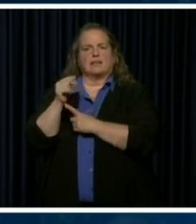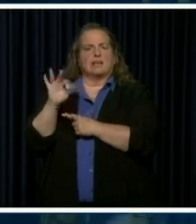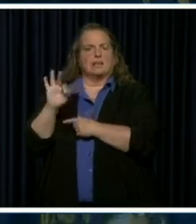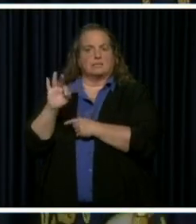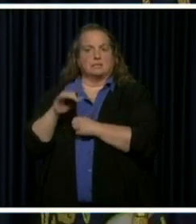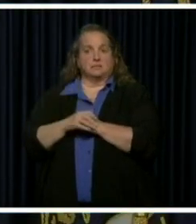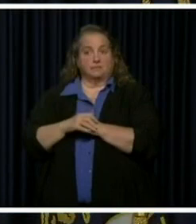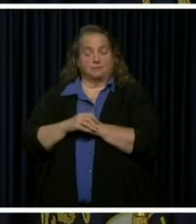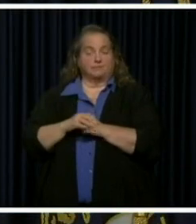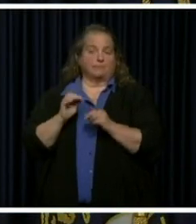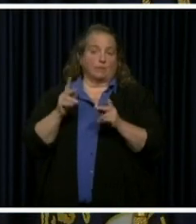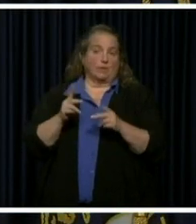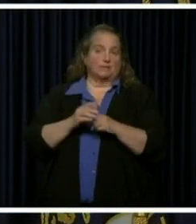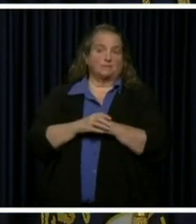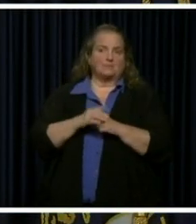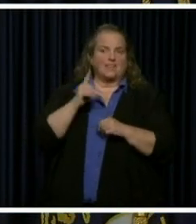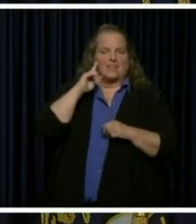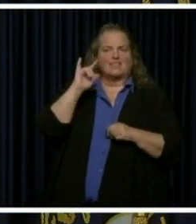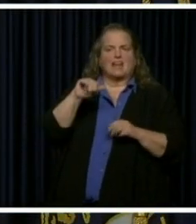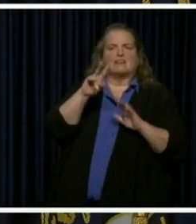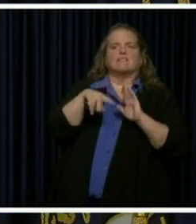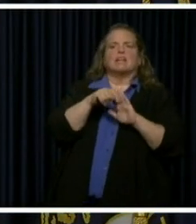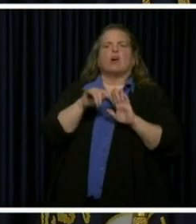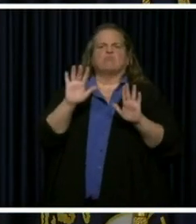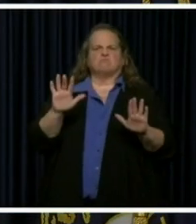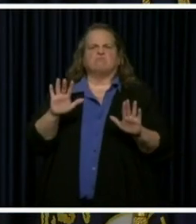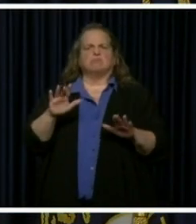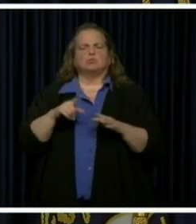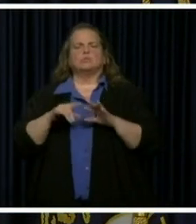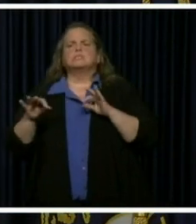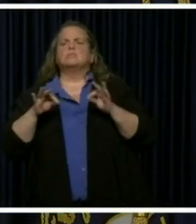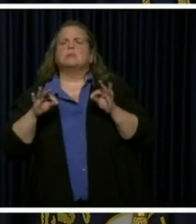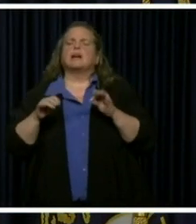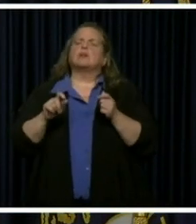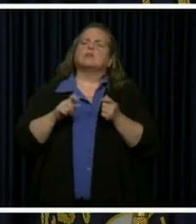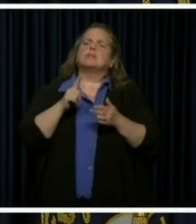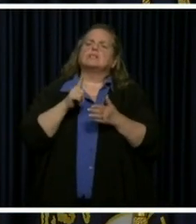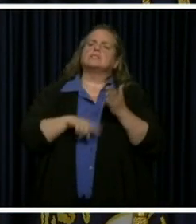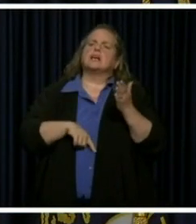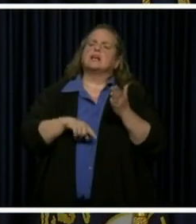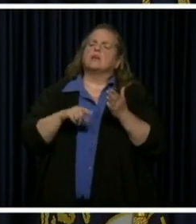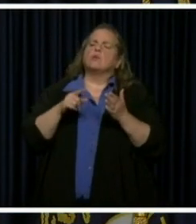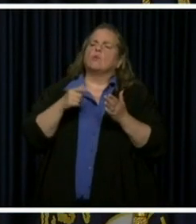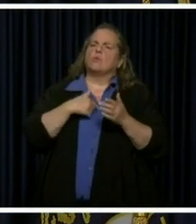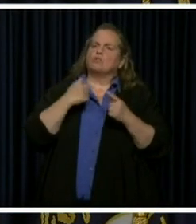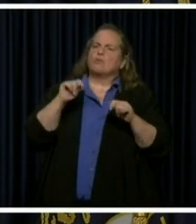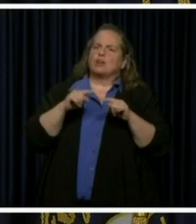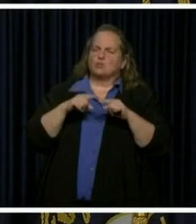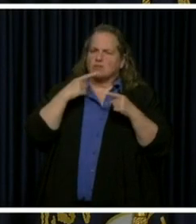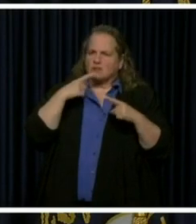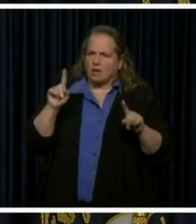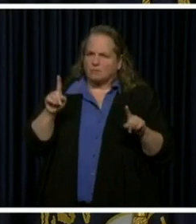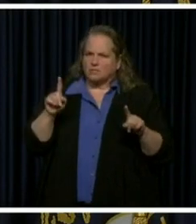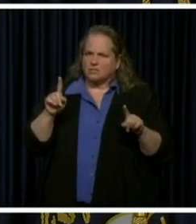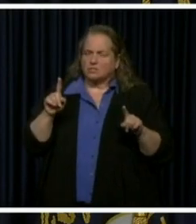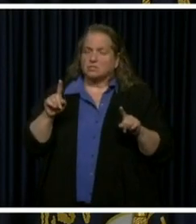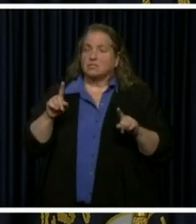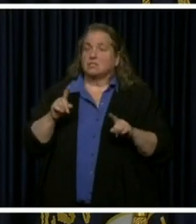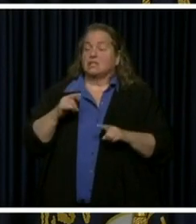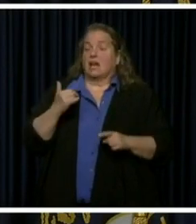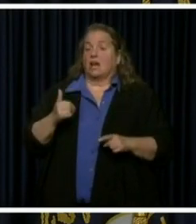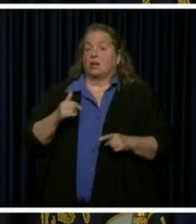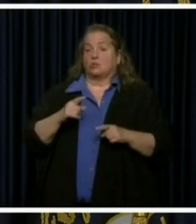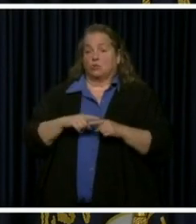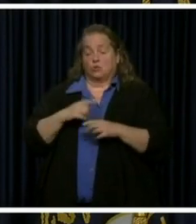Okay, thank you. I think that video is excellent in terms of explaining just what we're trying to accomplish here. Just to